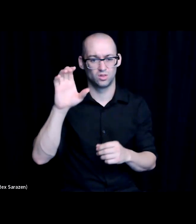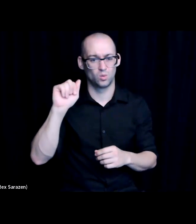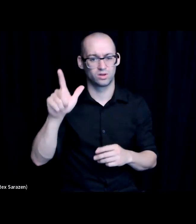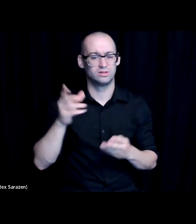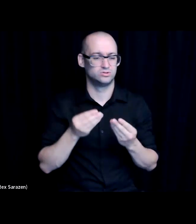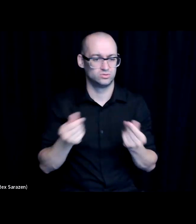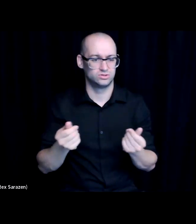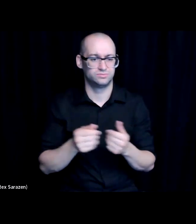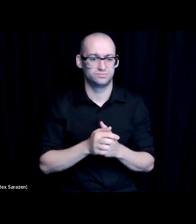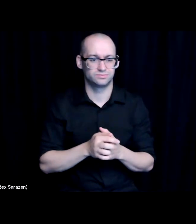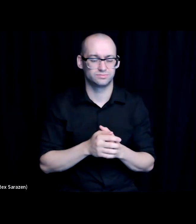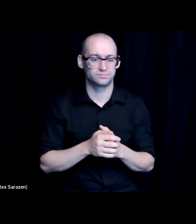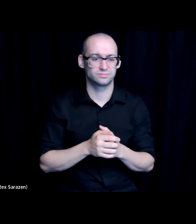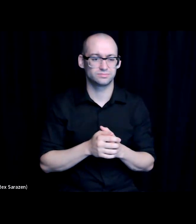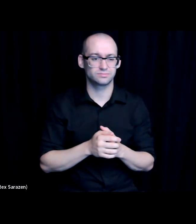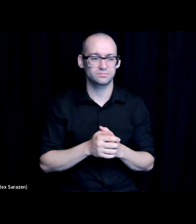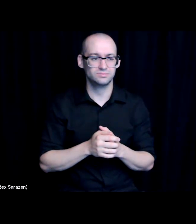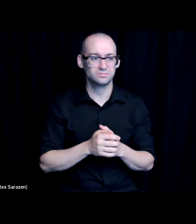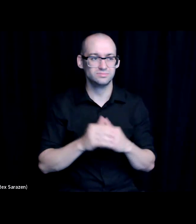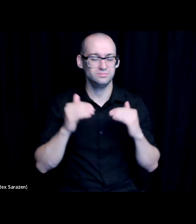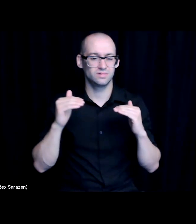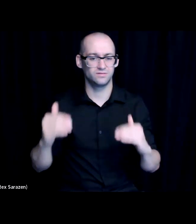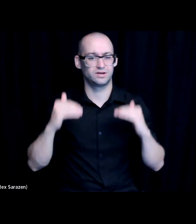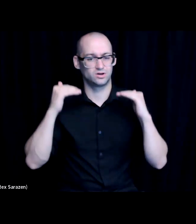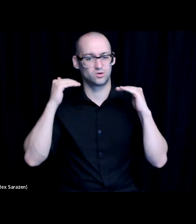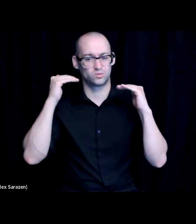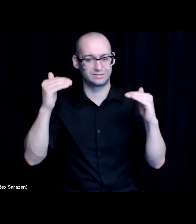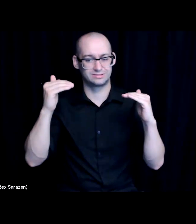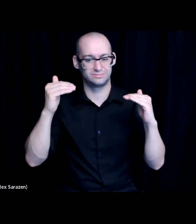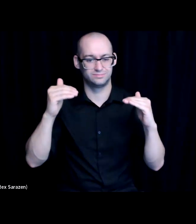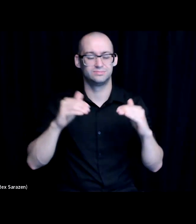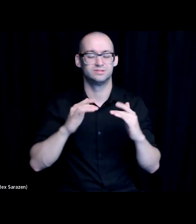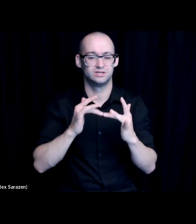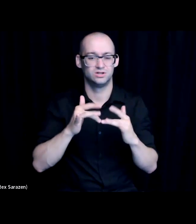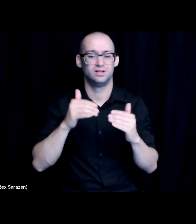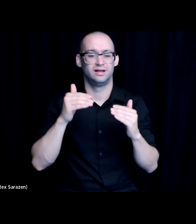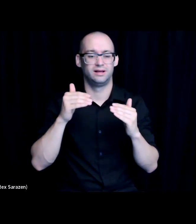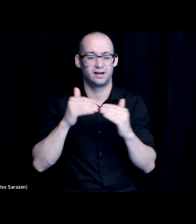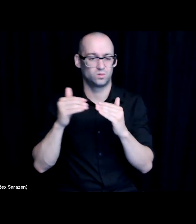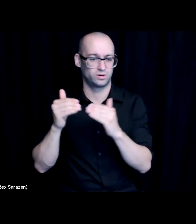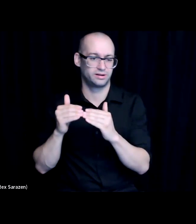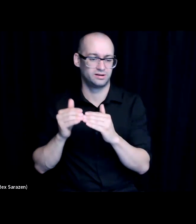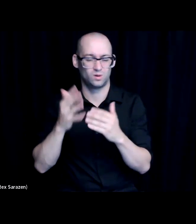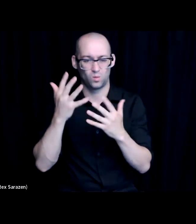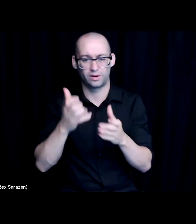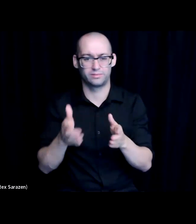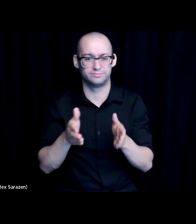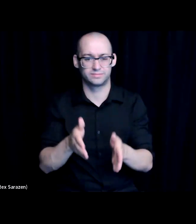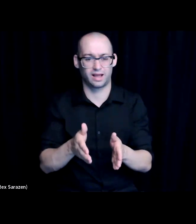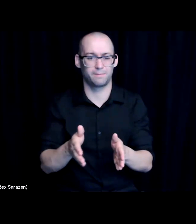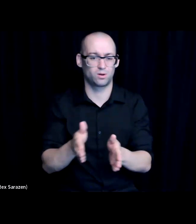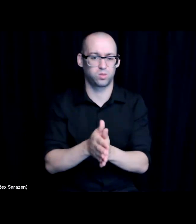community voices uplifting the digital equity solutions that we need to truly close the digital divide. And that could look